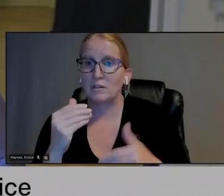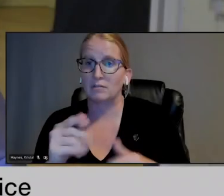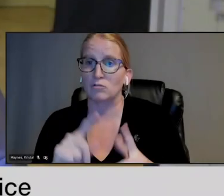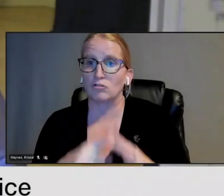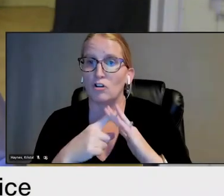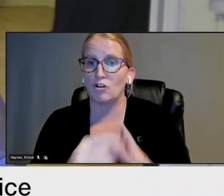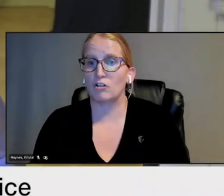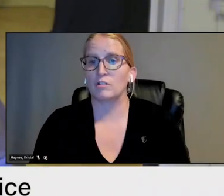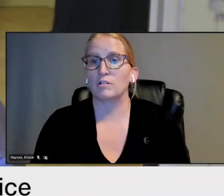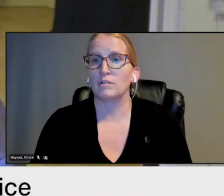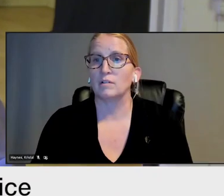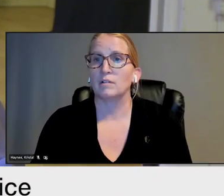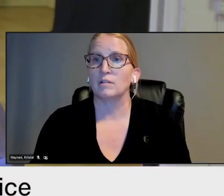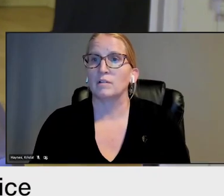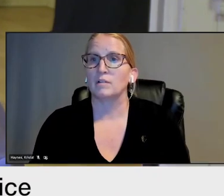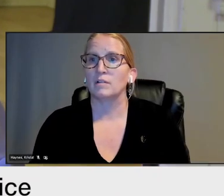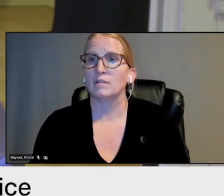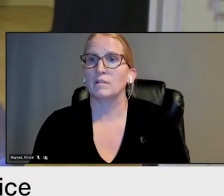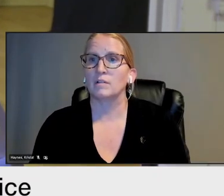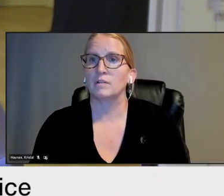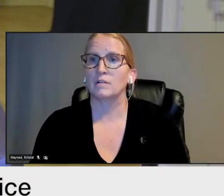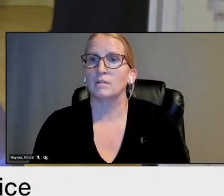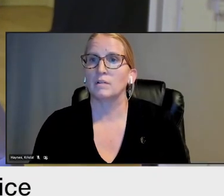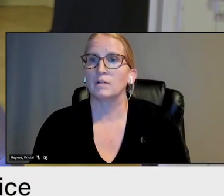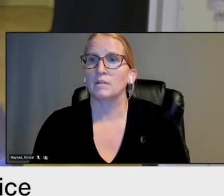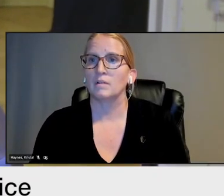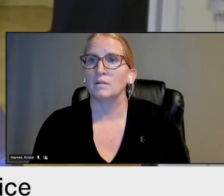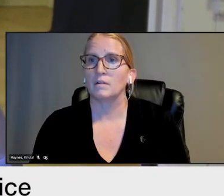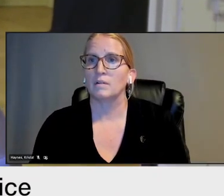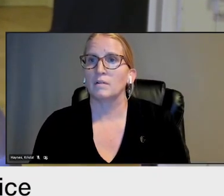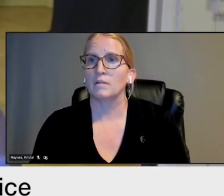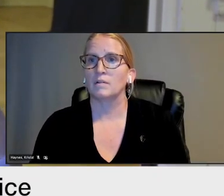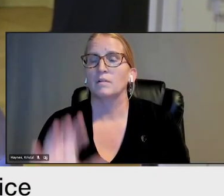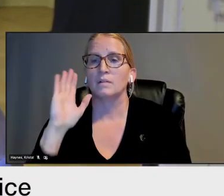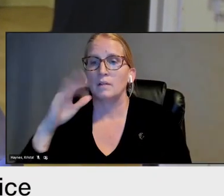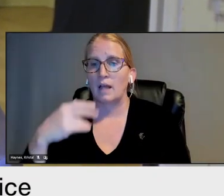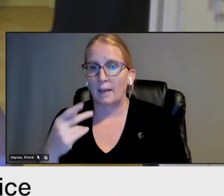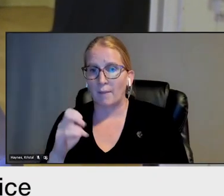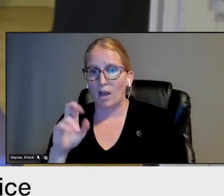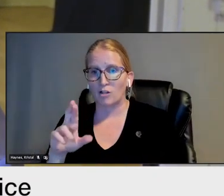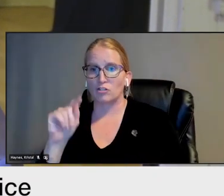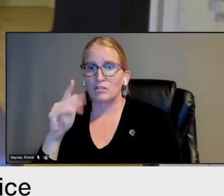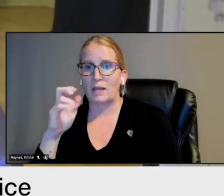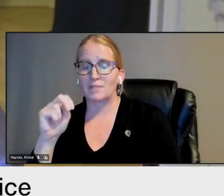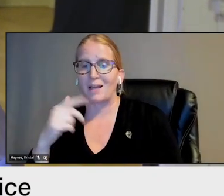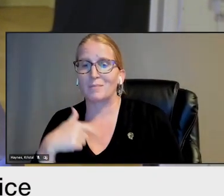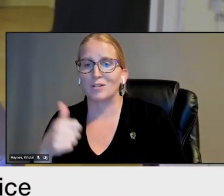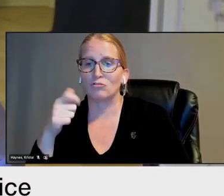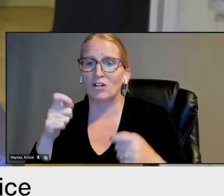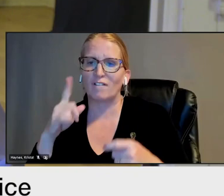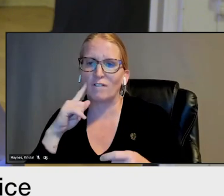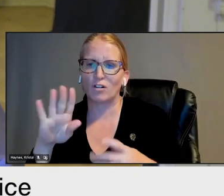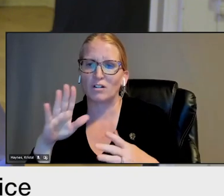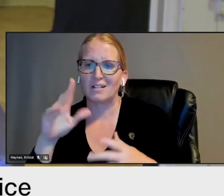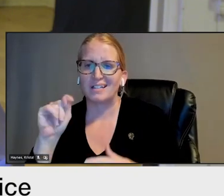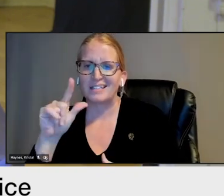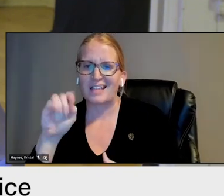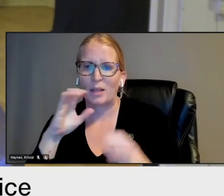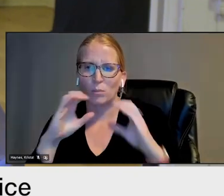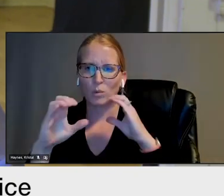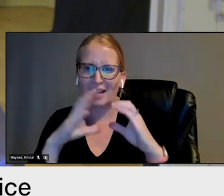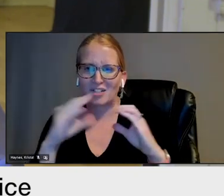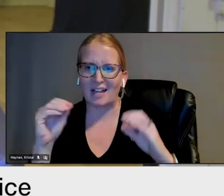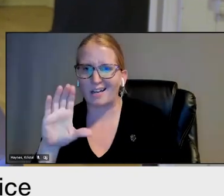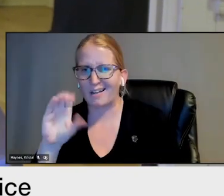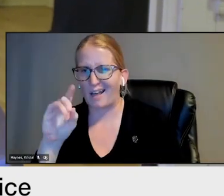Hello, I am Hunter Thompson. I am the Director of Telecommunications and Connectivity with the Public Service Department. We are here at the